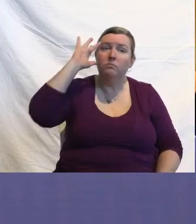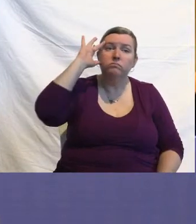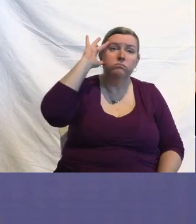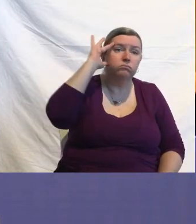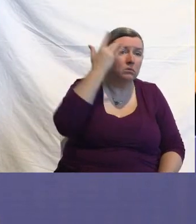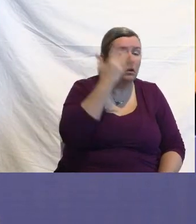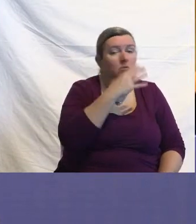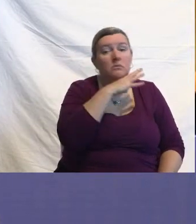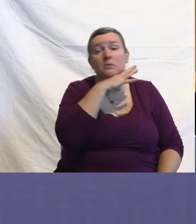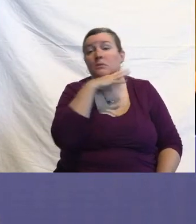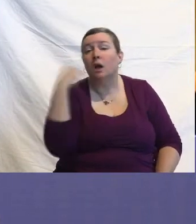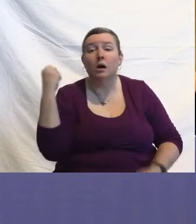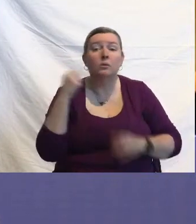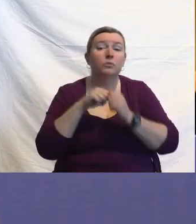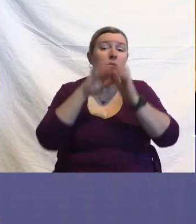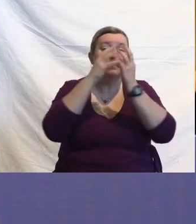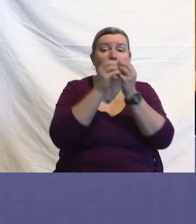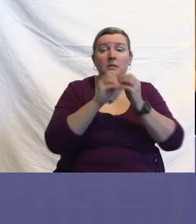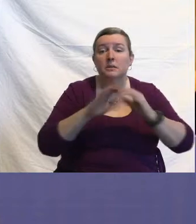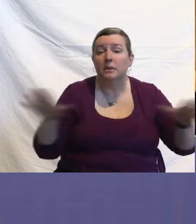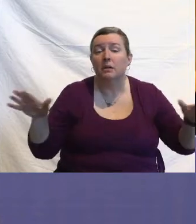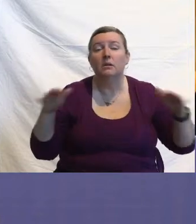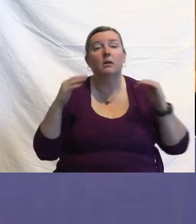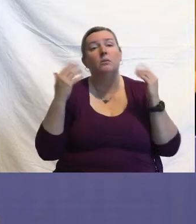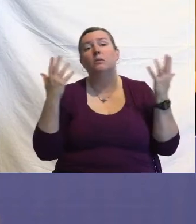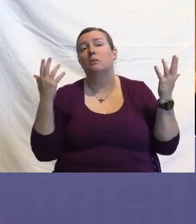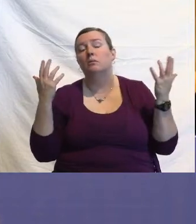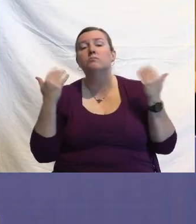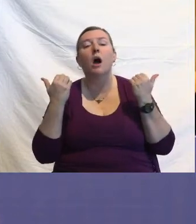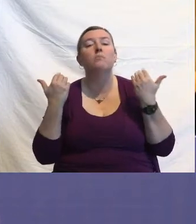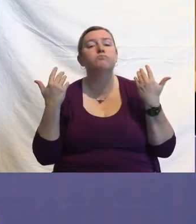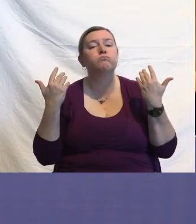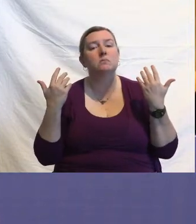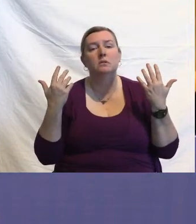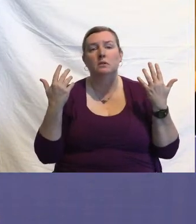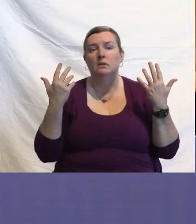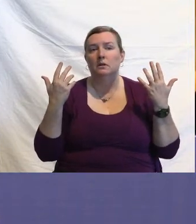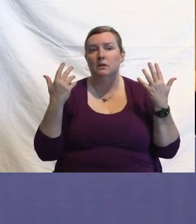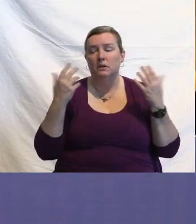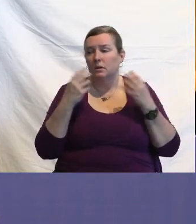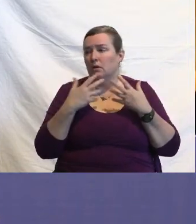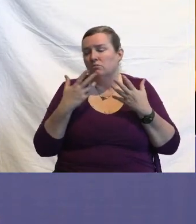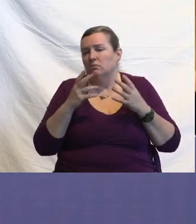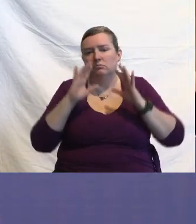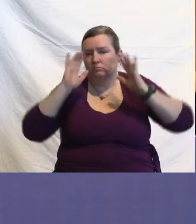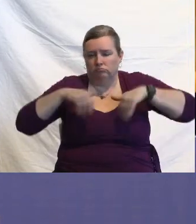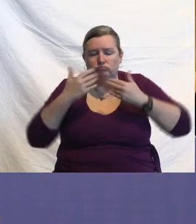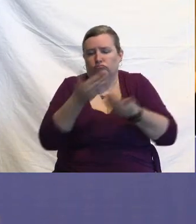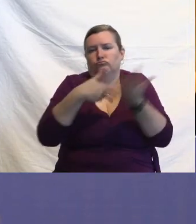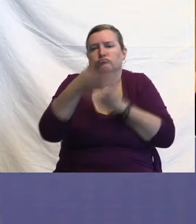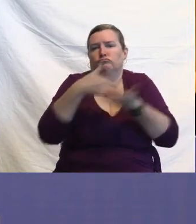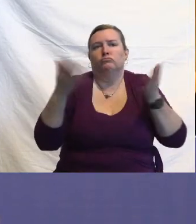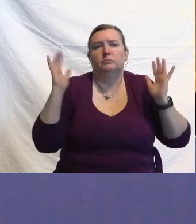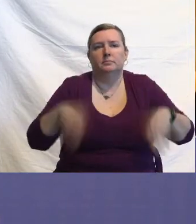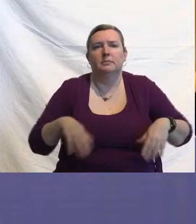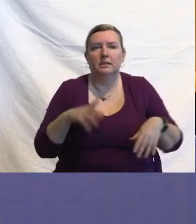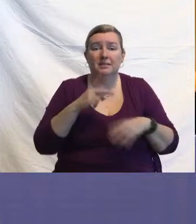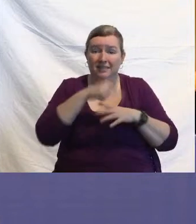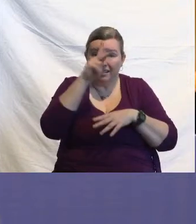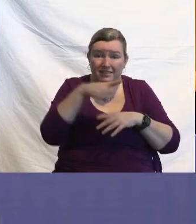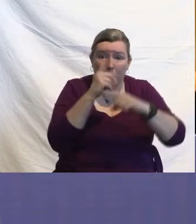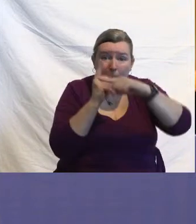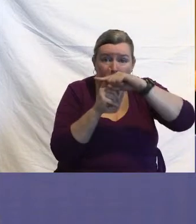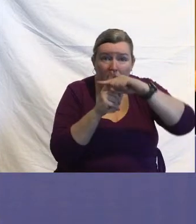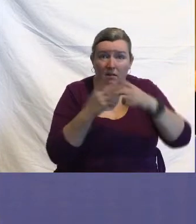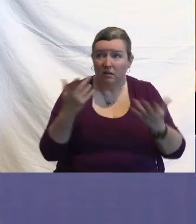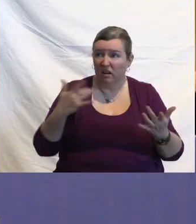that people just don't want to hear about it anymore. Yep. And now we're going to get a whole new Delta Plus scenario. How concerning is